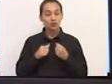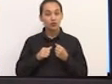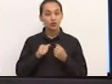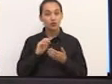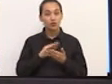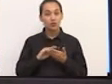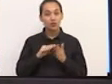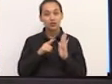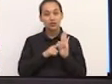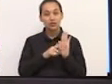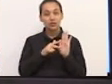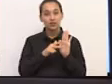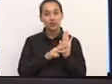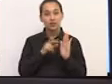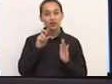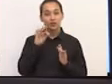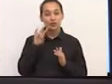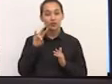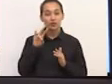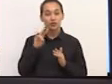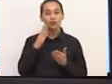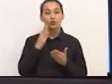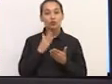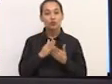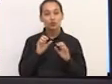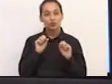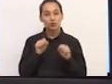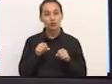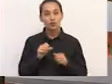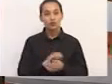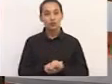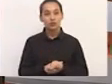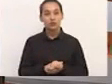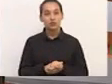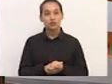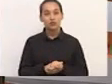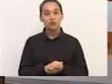o'rinlar 7-8 bo'g'inlardan iborat bo'ladi. Bu